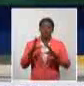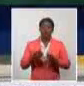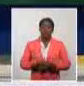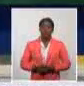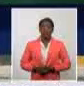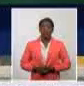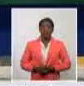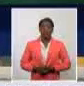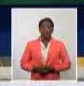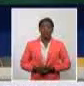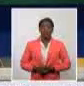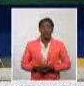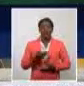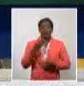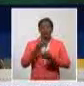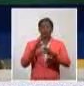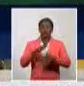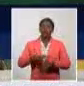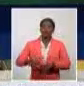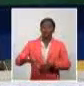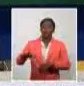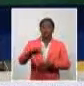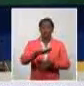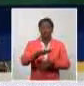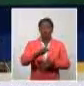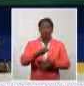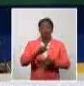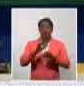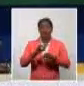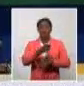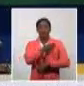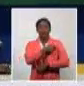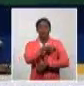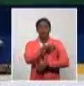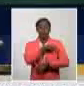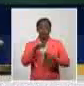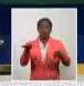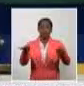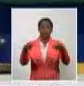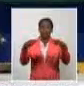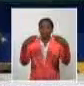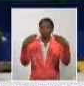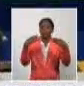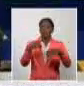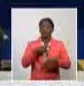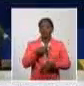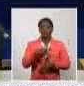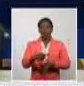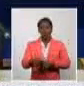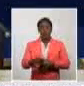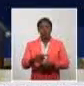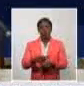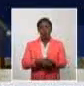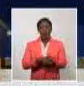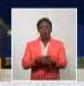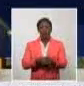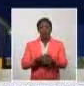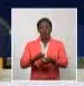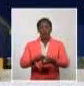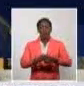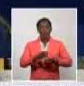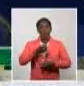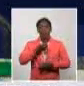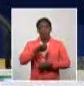Good morning to you and to all the comrades who are here with us every morning and who make this broadcast possible, including